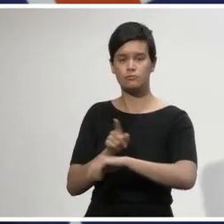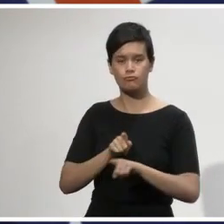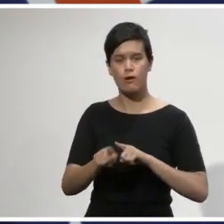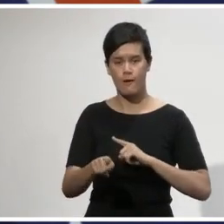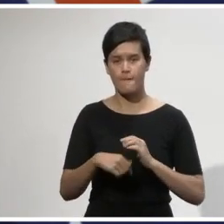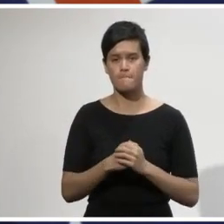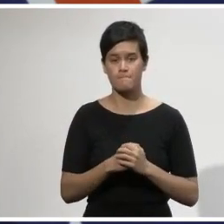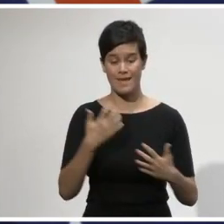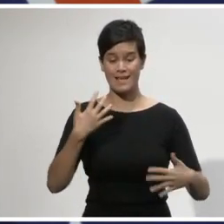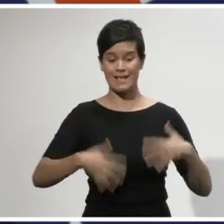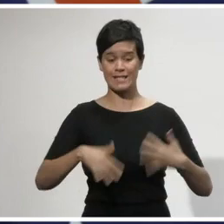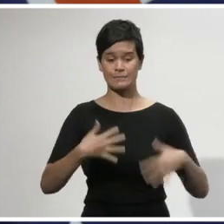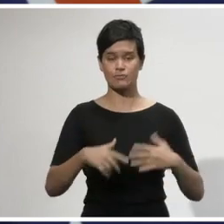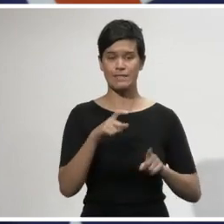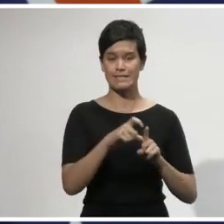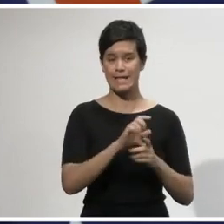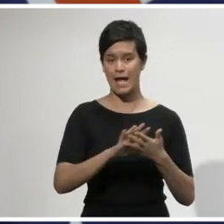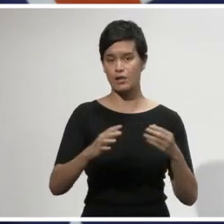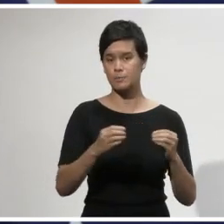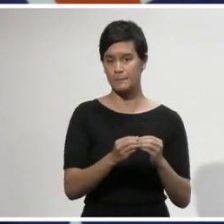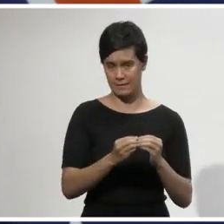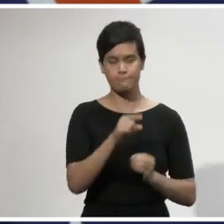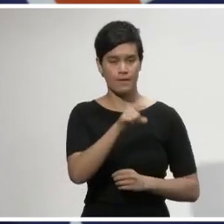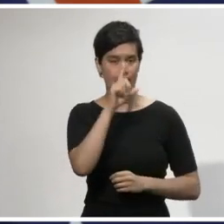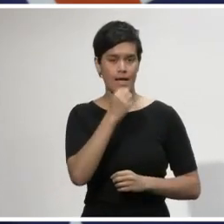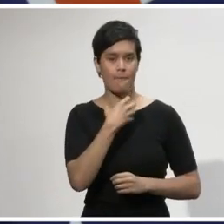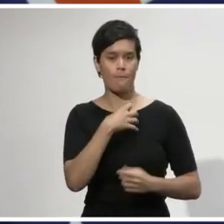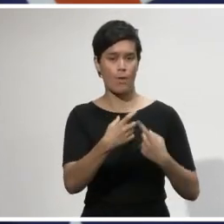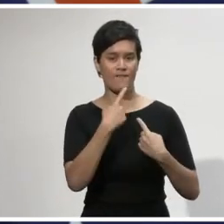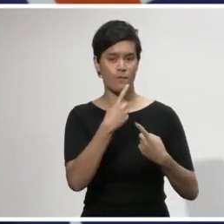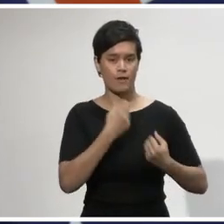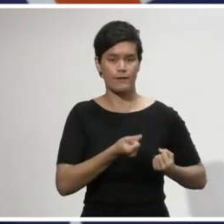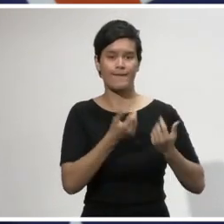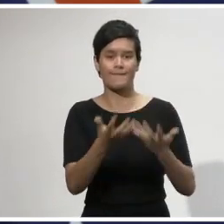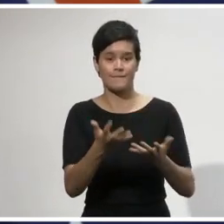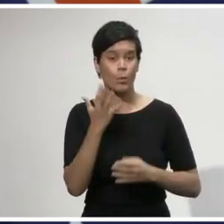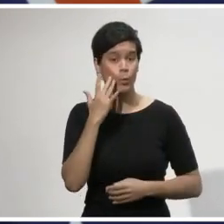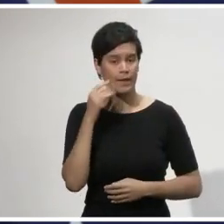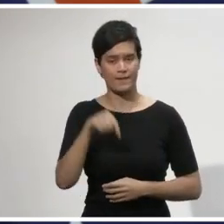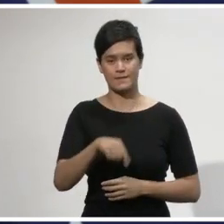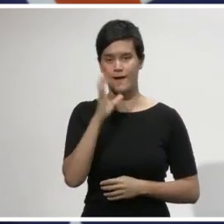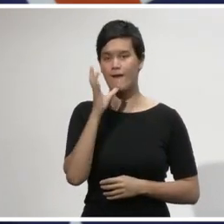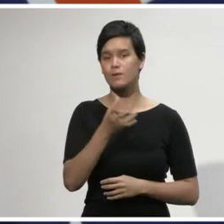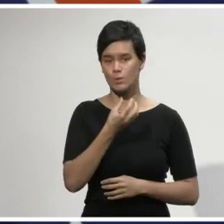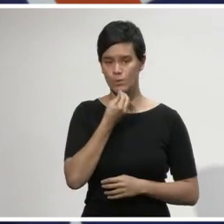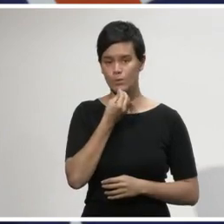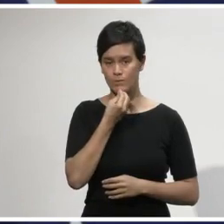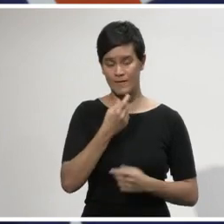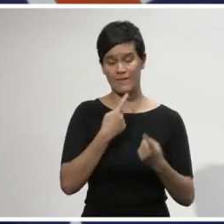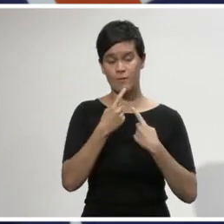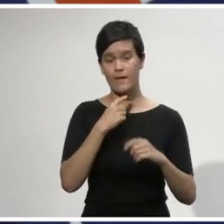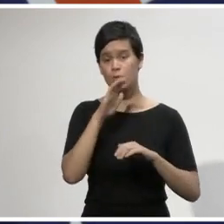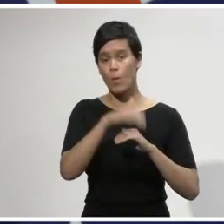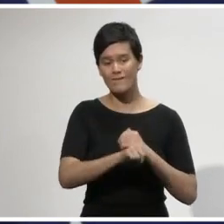Canterbury District Health Board will be able to provide additional information this afternoon relating to the ongoing care and support of the